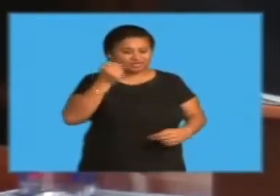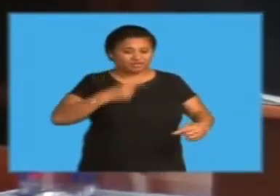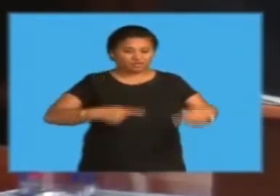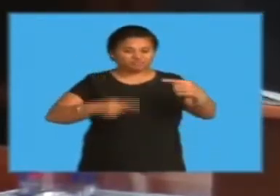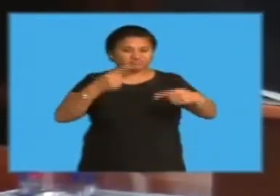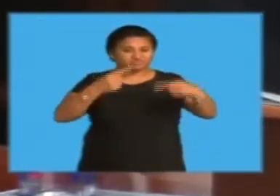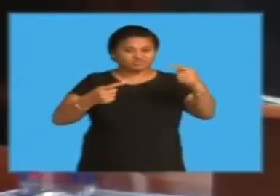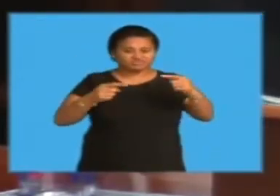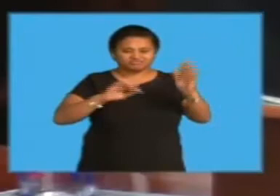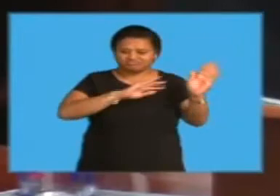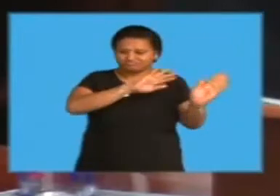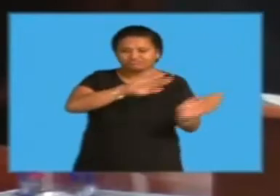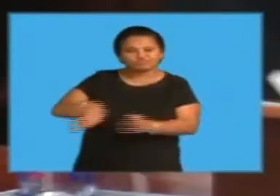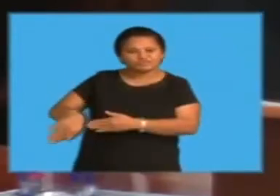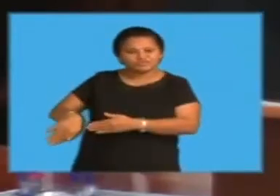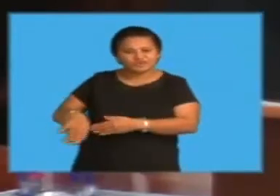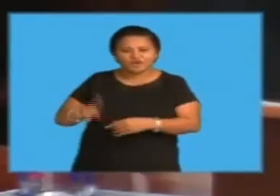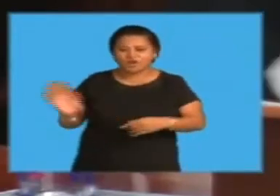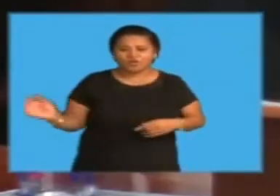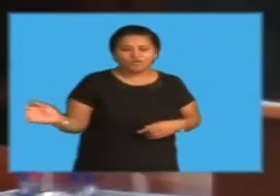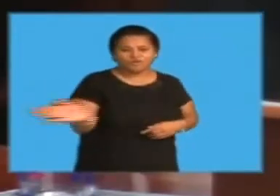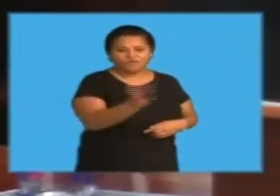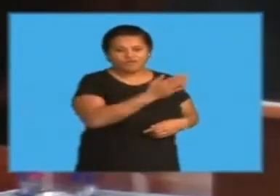for the love of our Fiji.